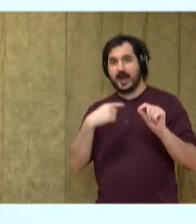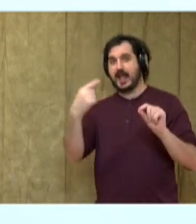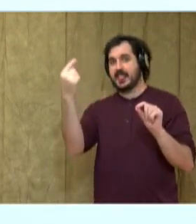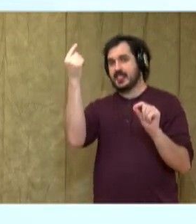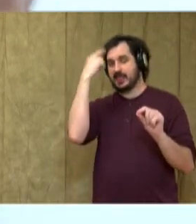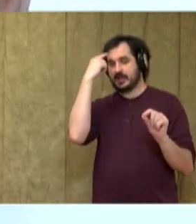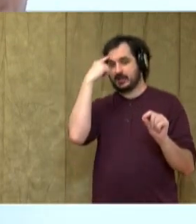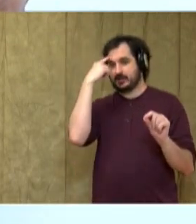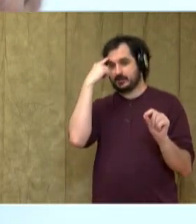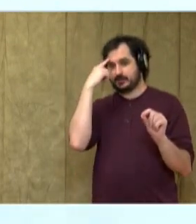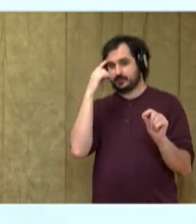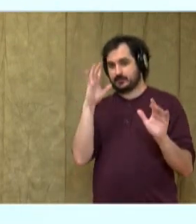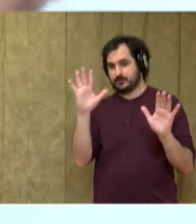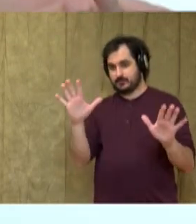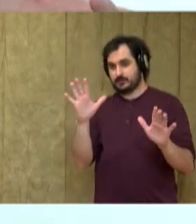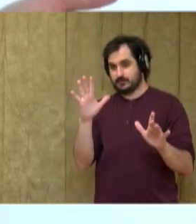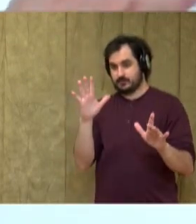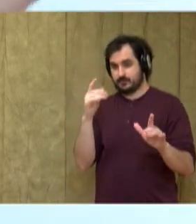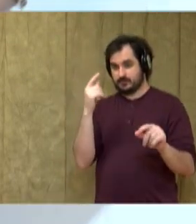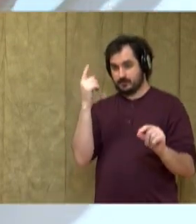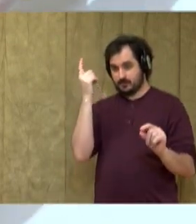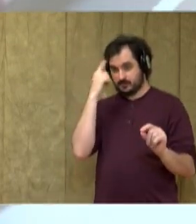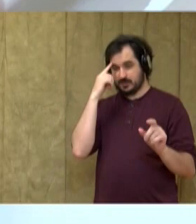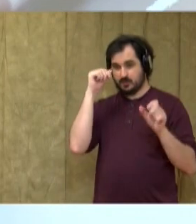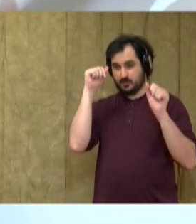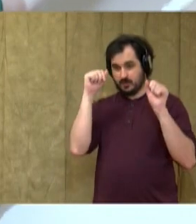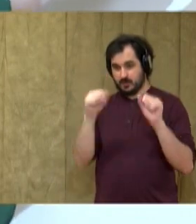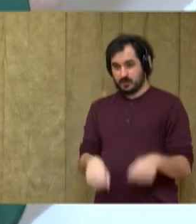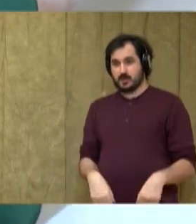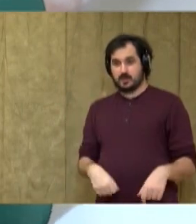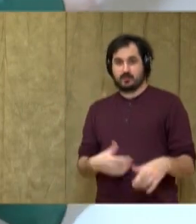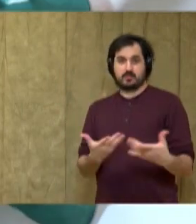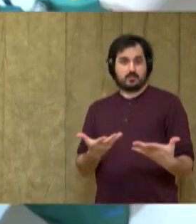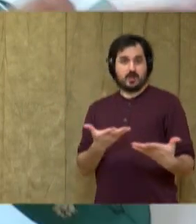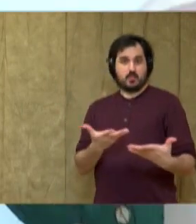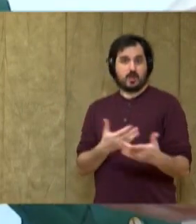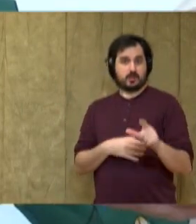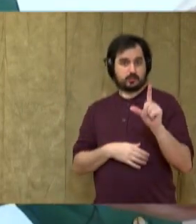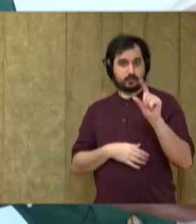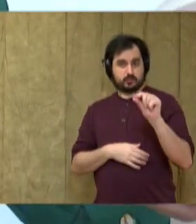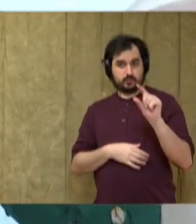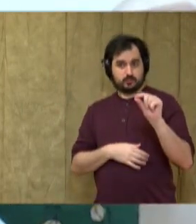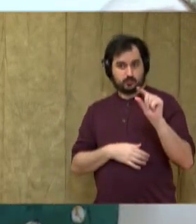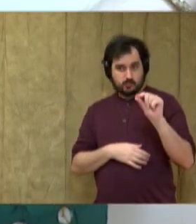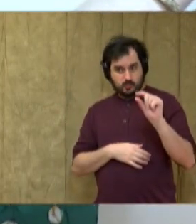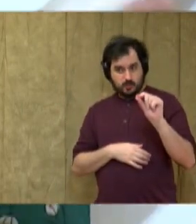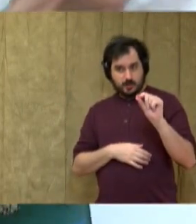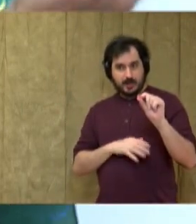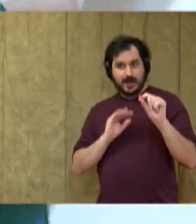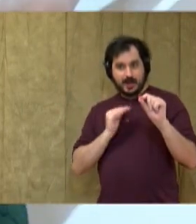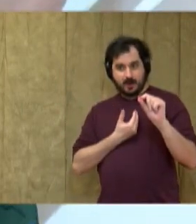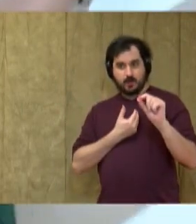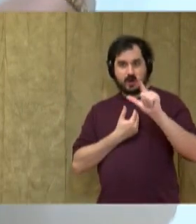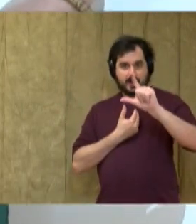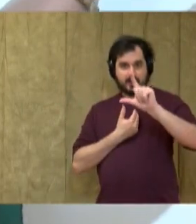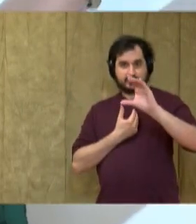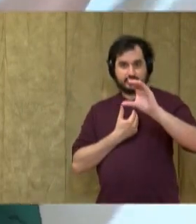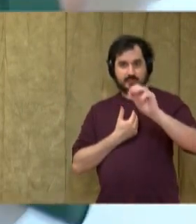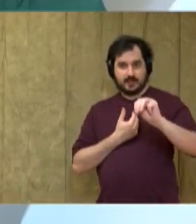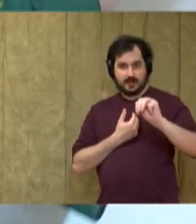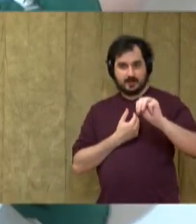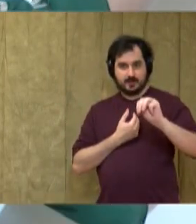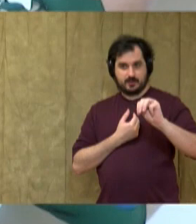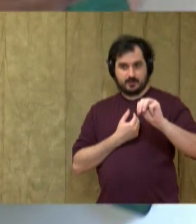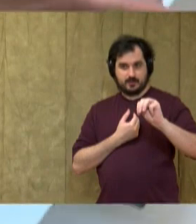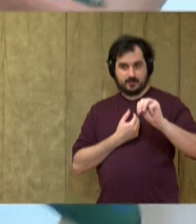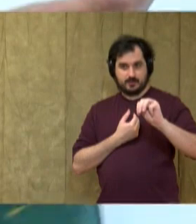think, and correct me if I'm wrong, but do you think that we could maybe just say, okay, let's use 20 as our common denominator